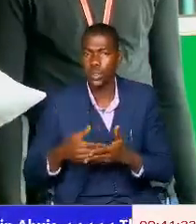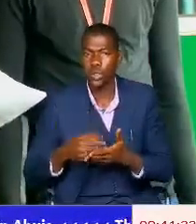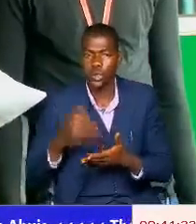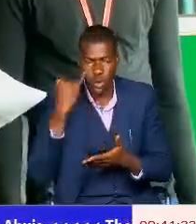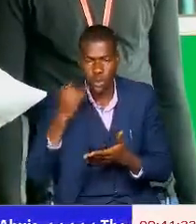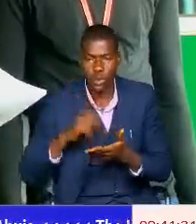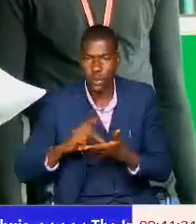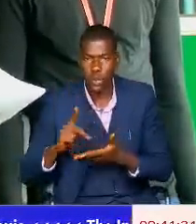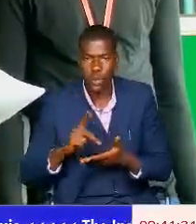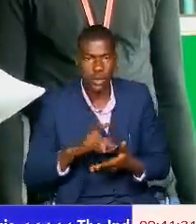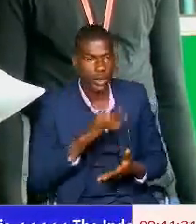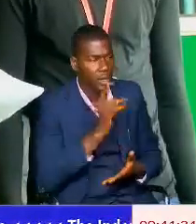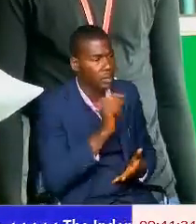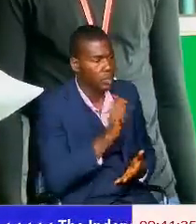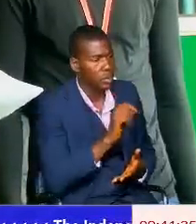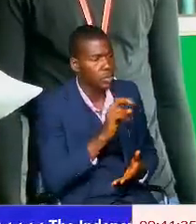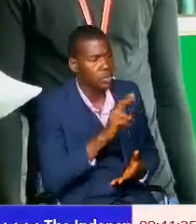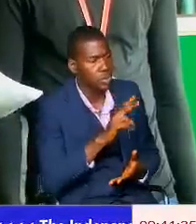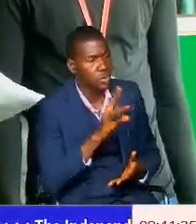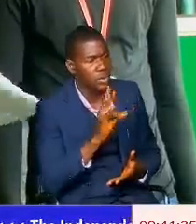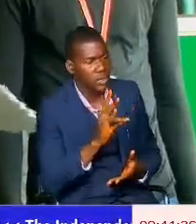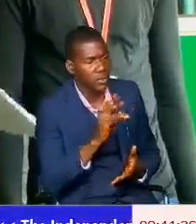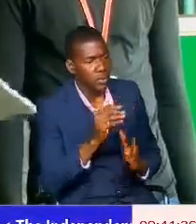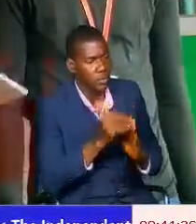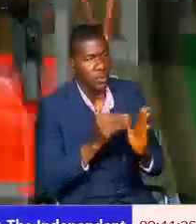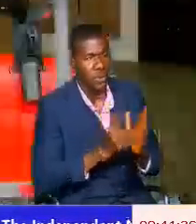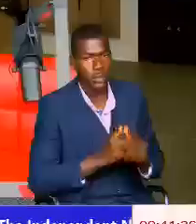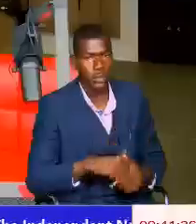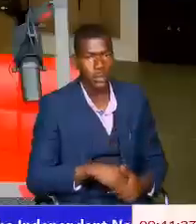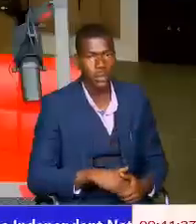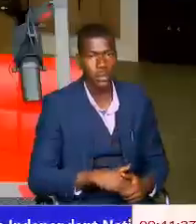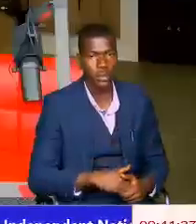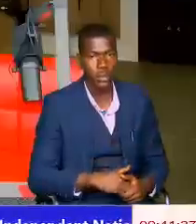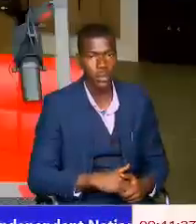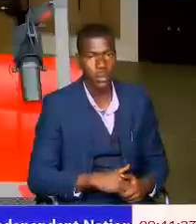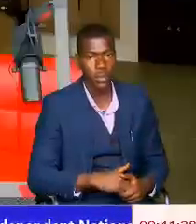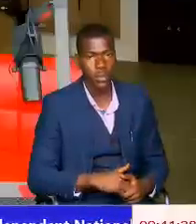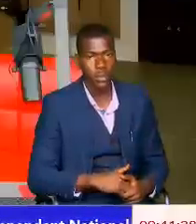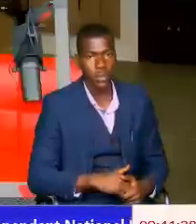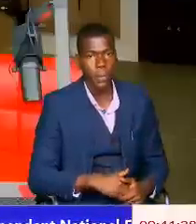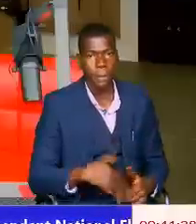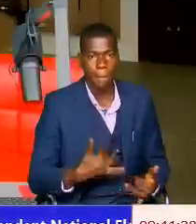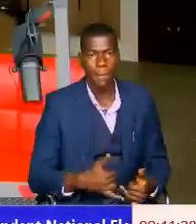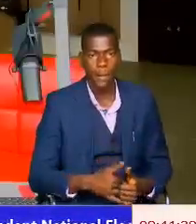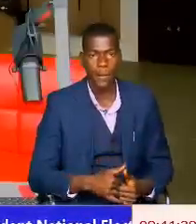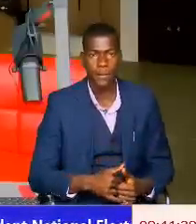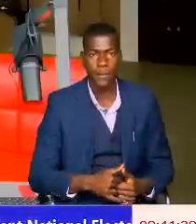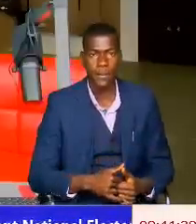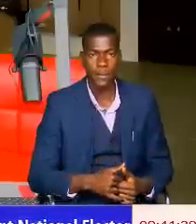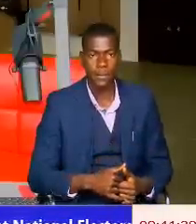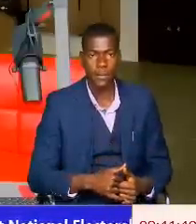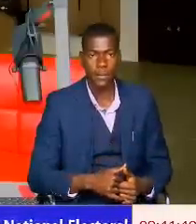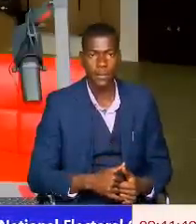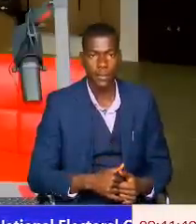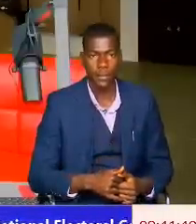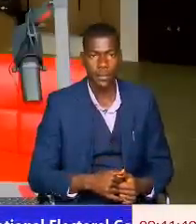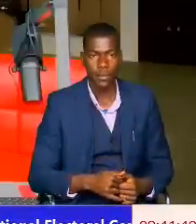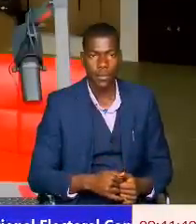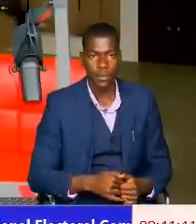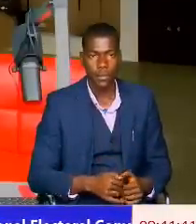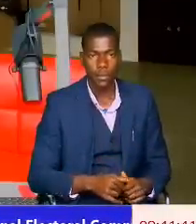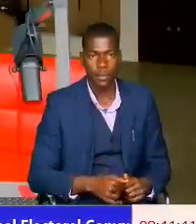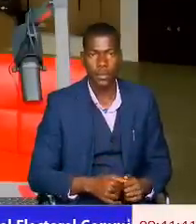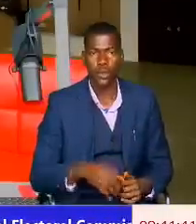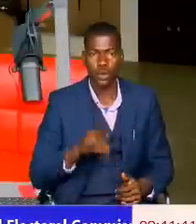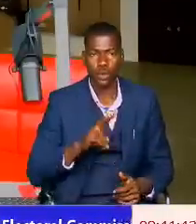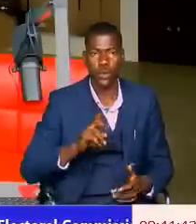8.27 million. Come and collect 8.27 million naira from me in 2 weeks'